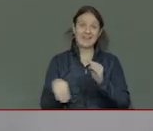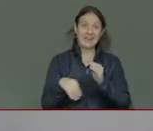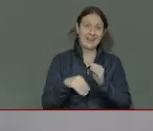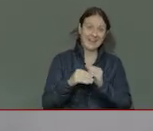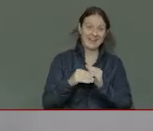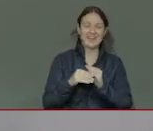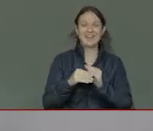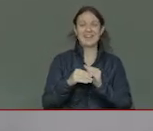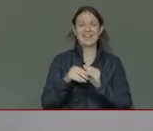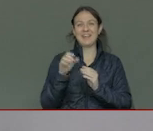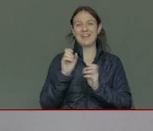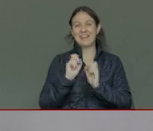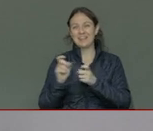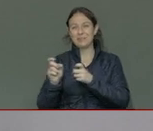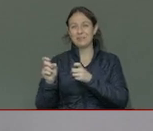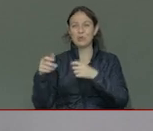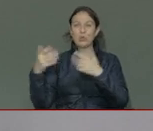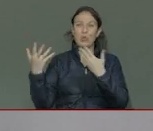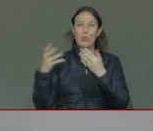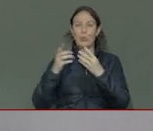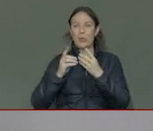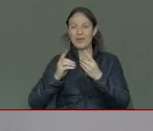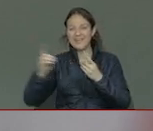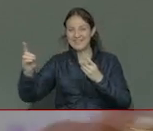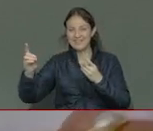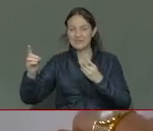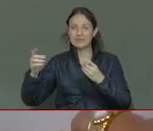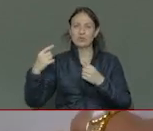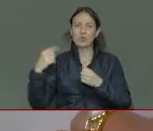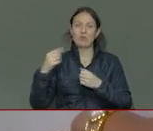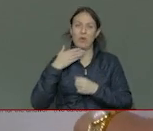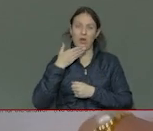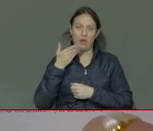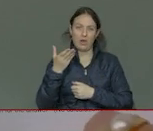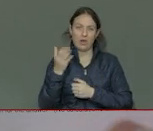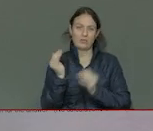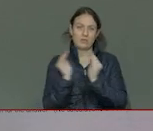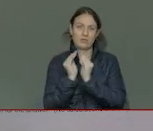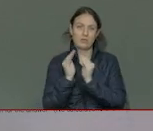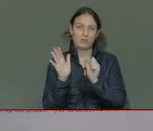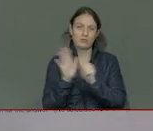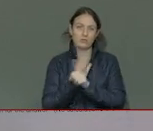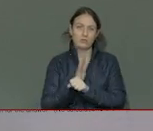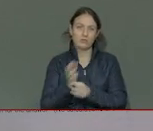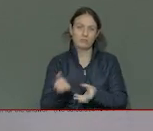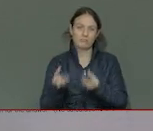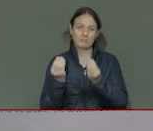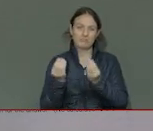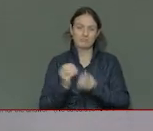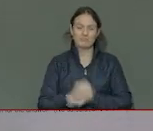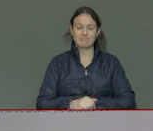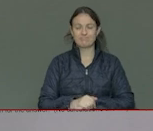quantity, speed or distance, to get to the answer.